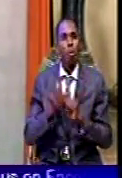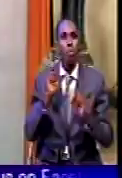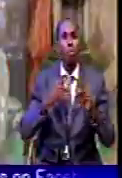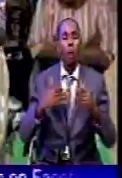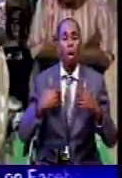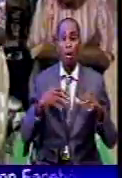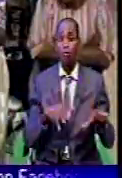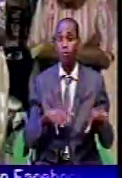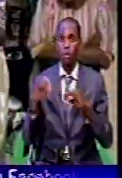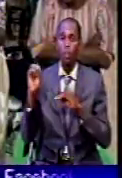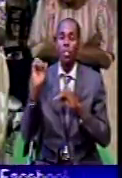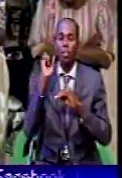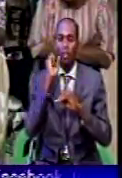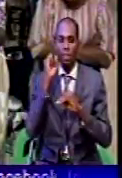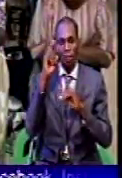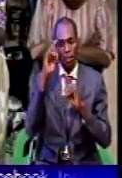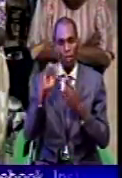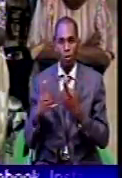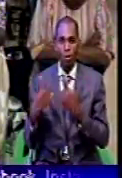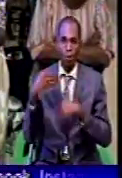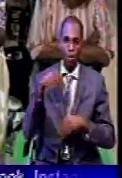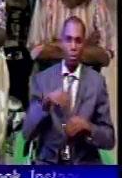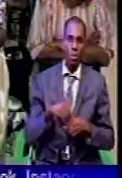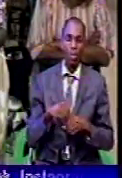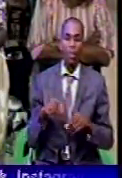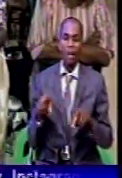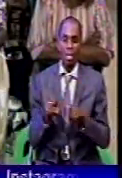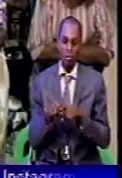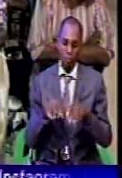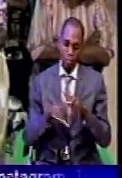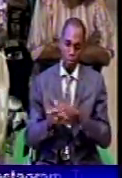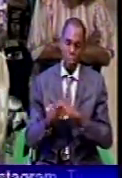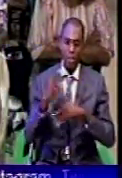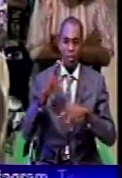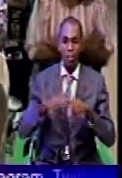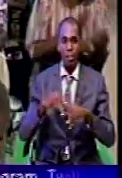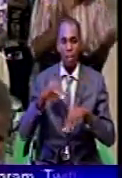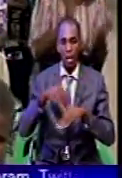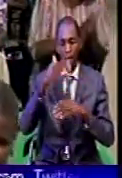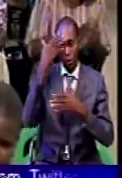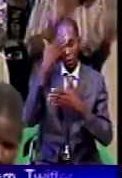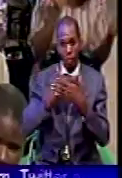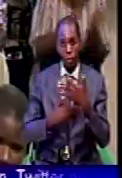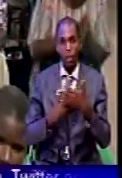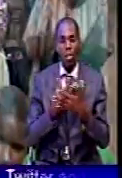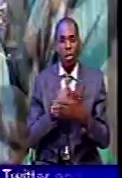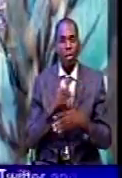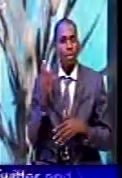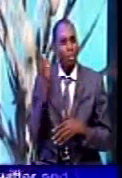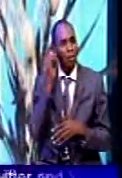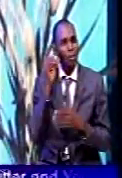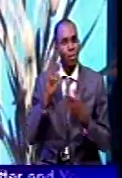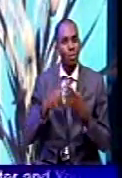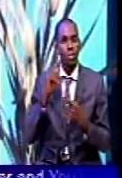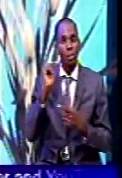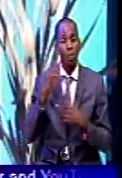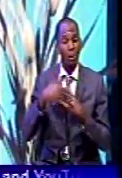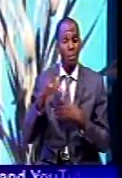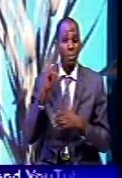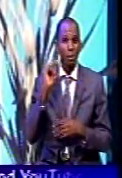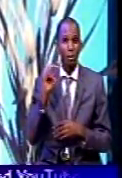Jesus' name. Put your hands together for Jesus. He's a miracle